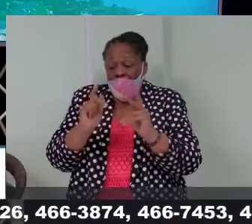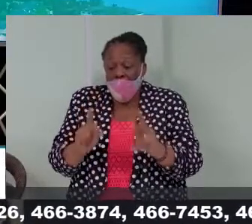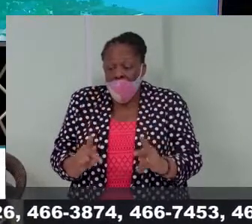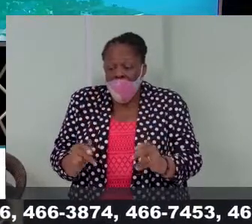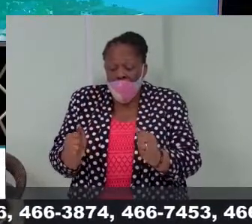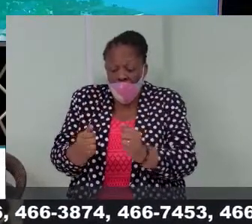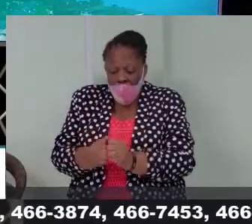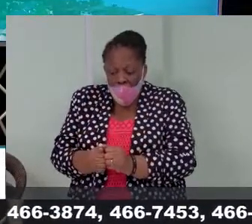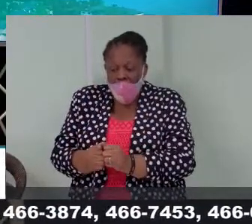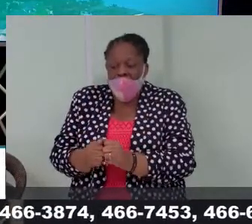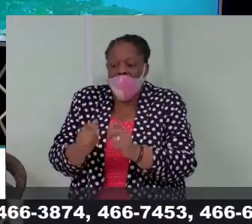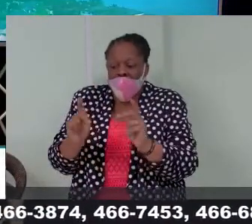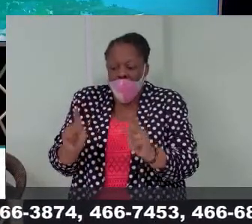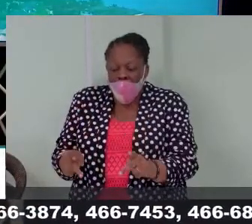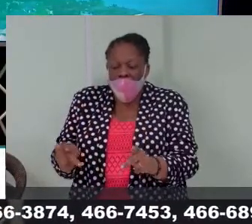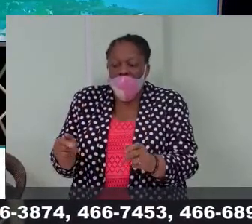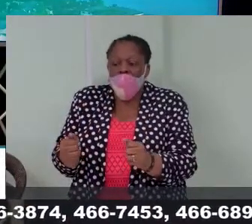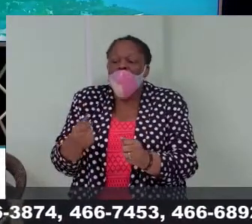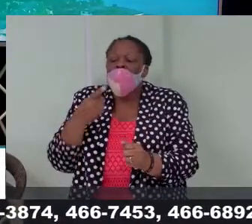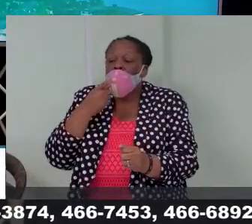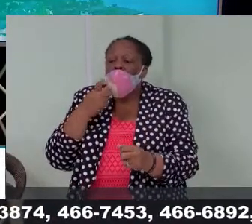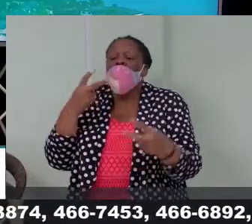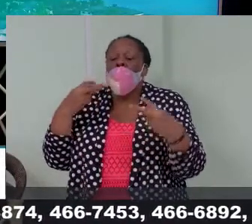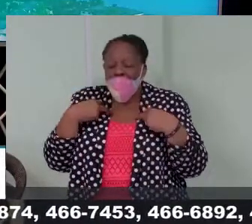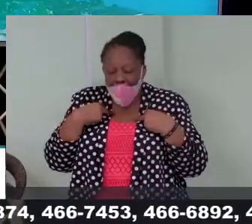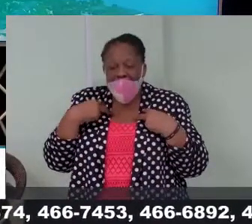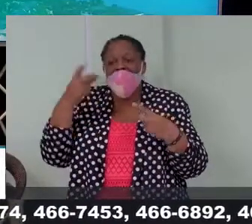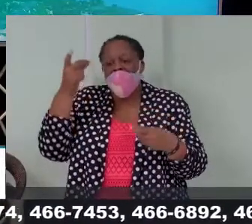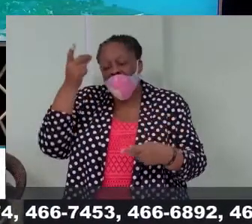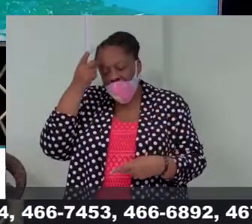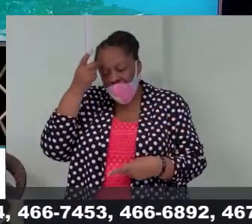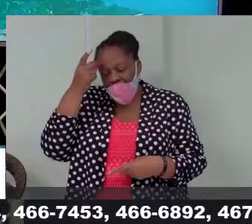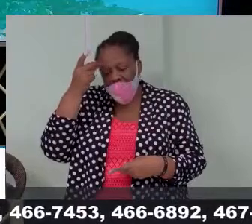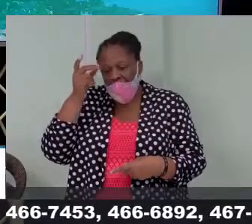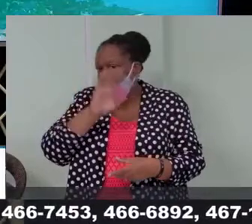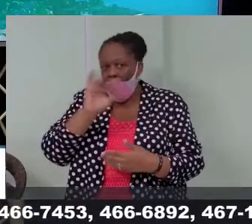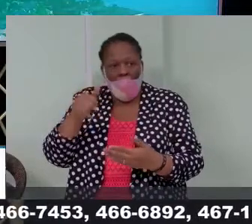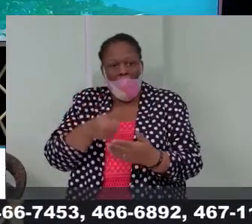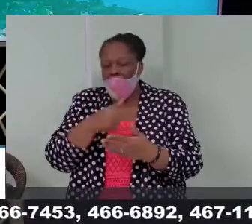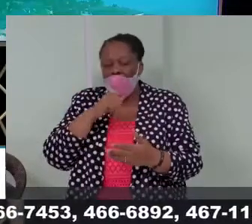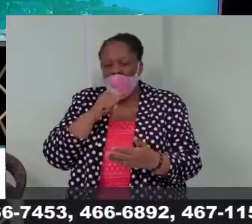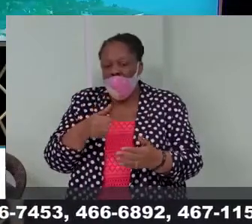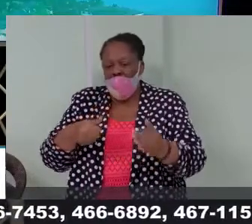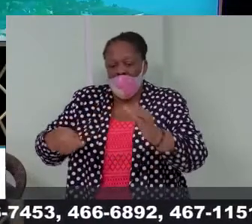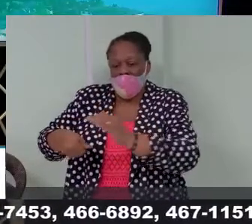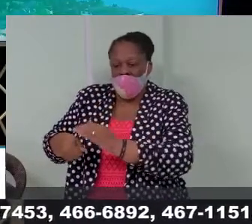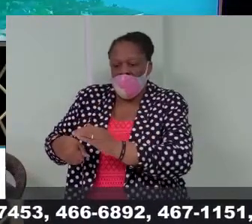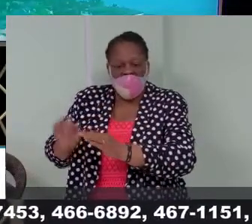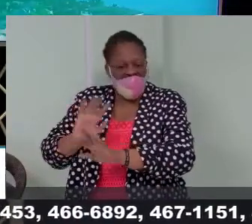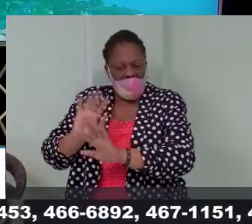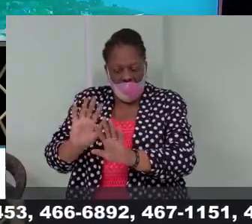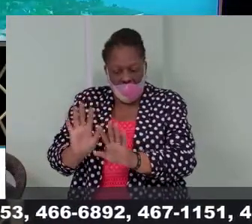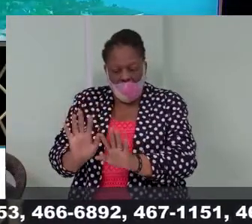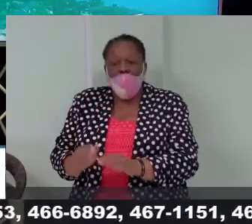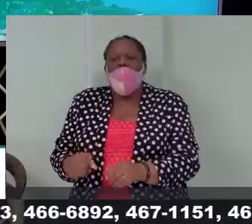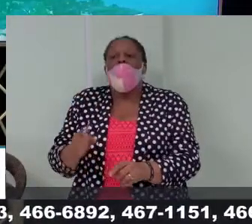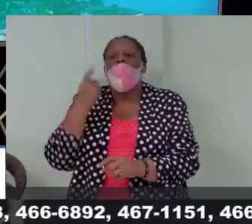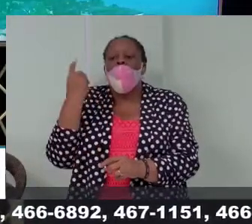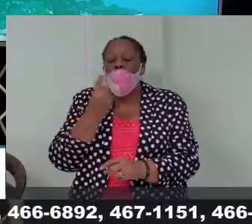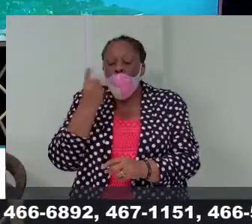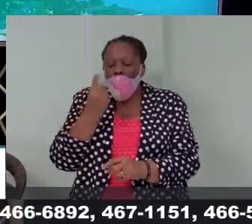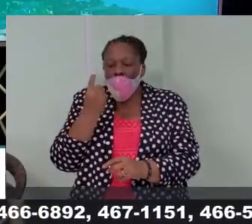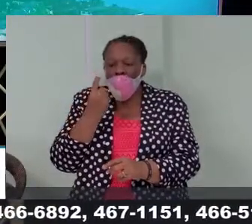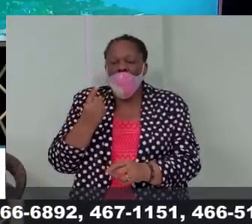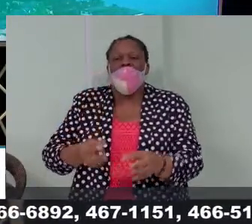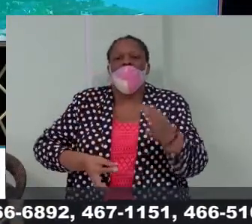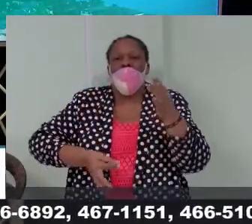contact with a positive case is put into quarantine or tested. All right? So let me just back